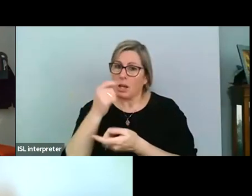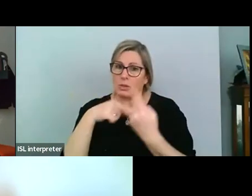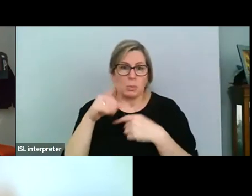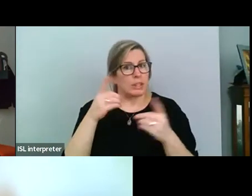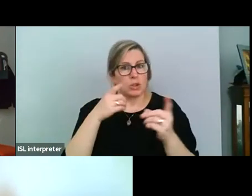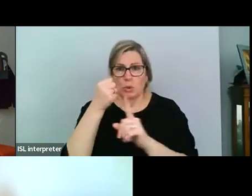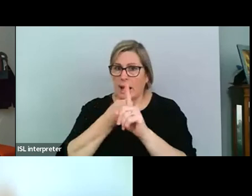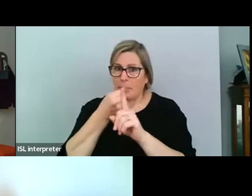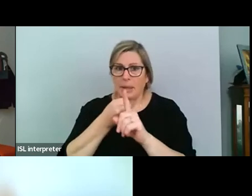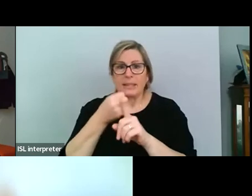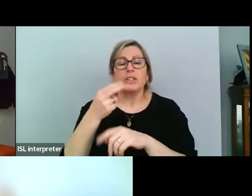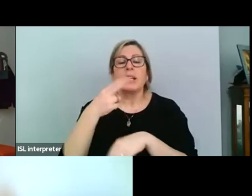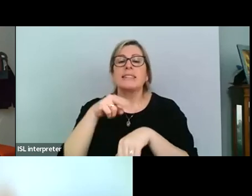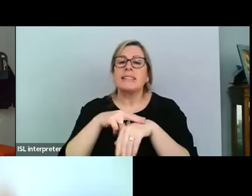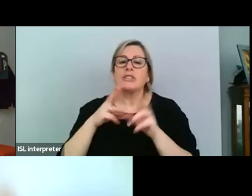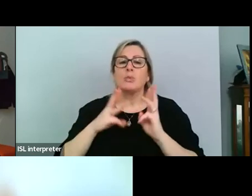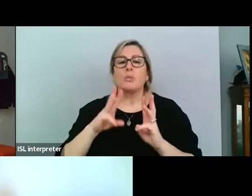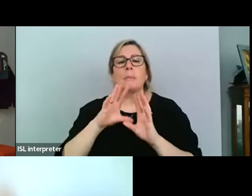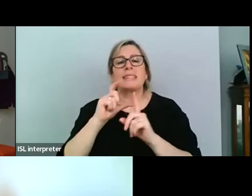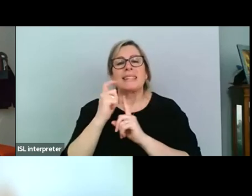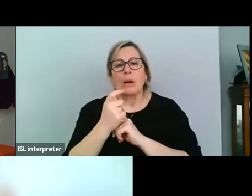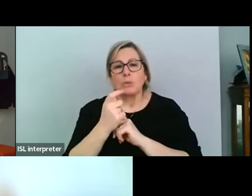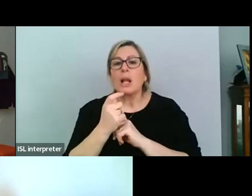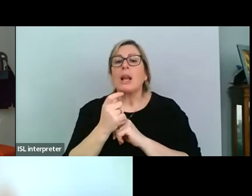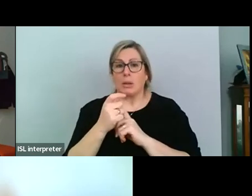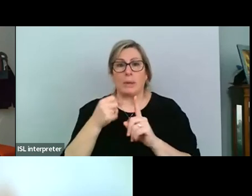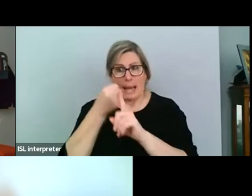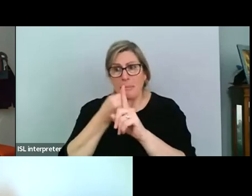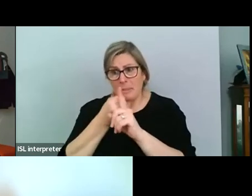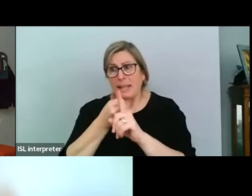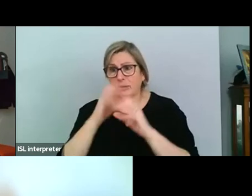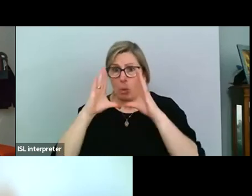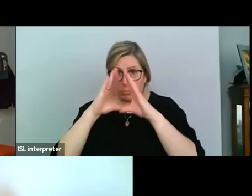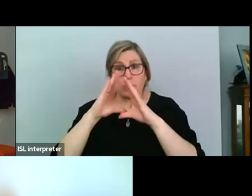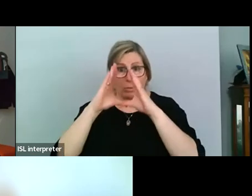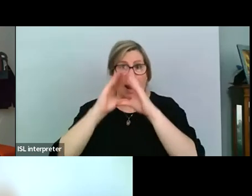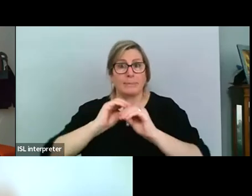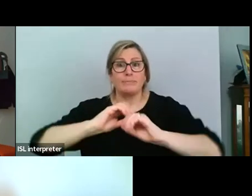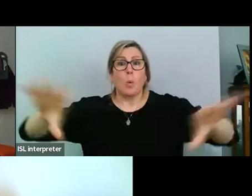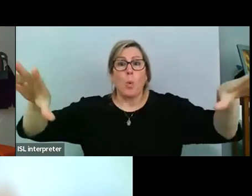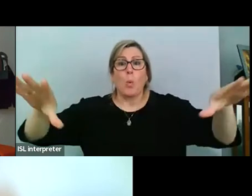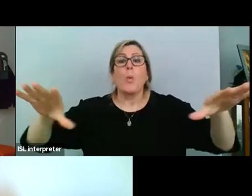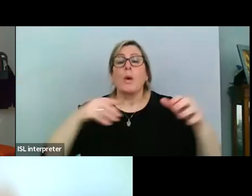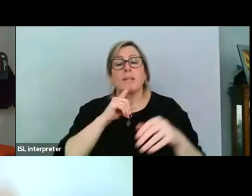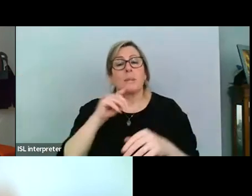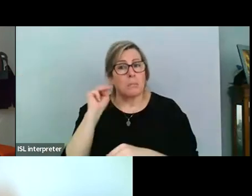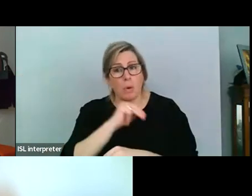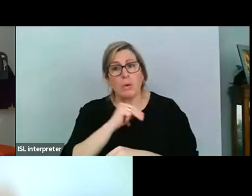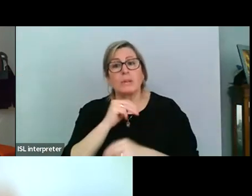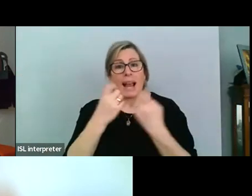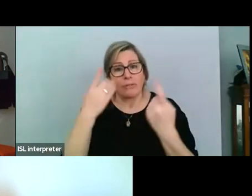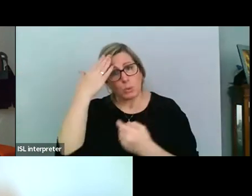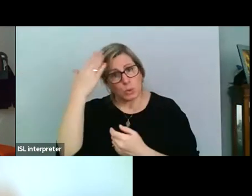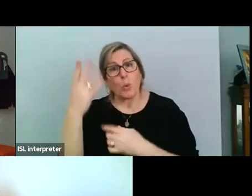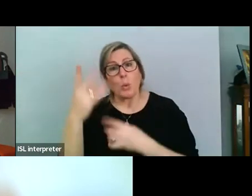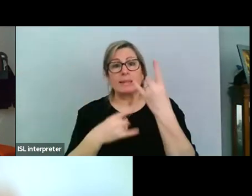campaign in the National Women's Council to make sure that people know this is happening, and it is really important that everybody knows that this is happening,